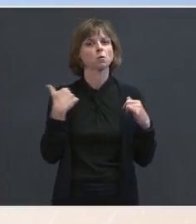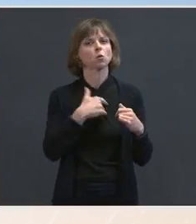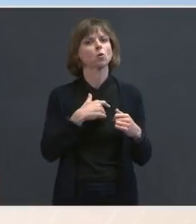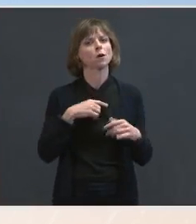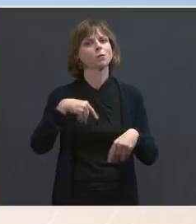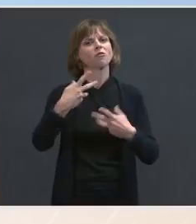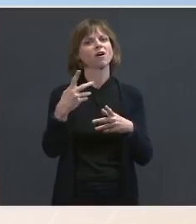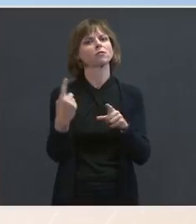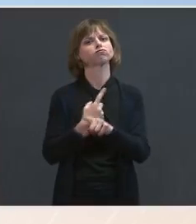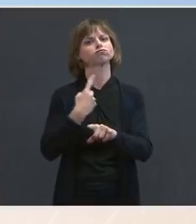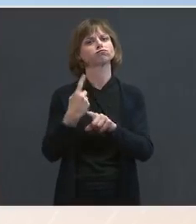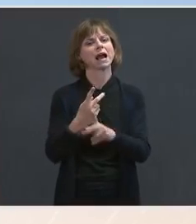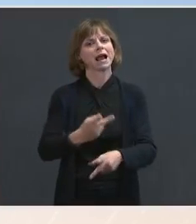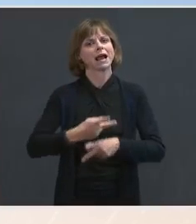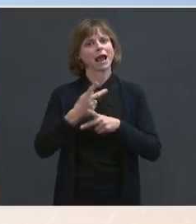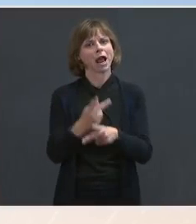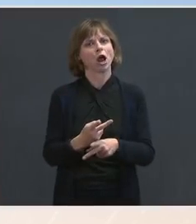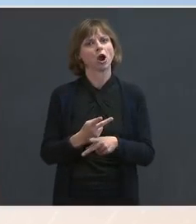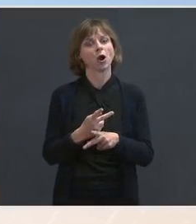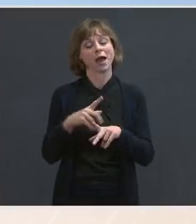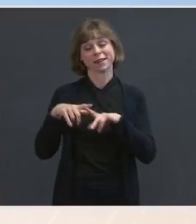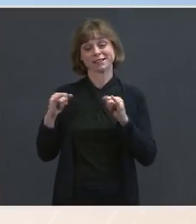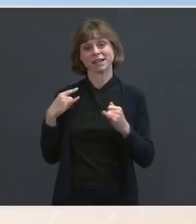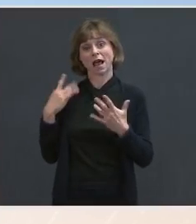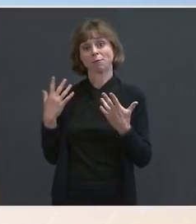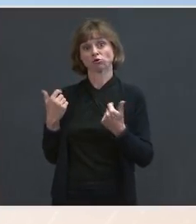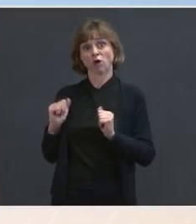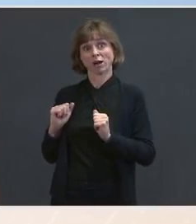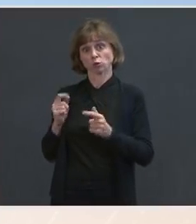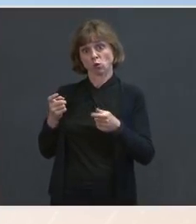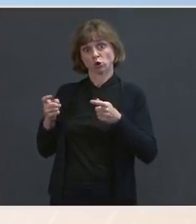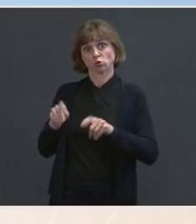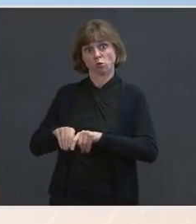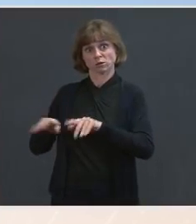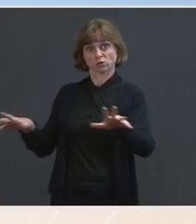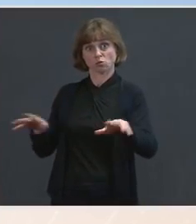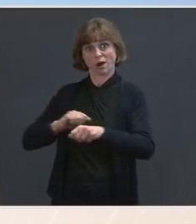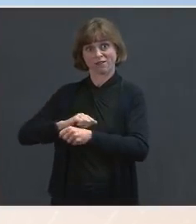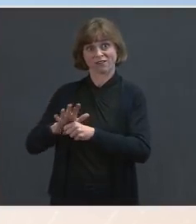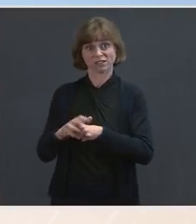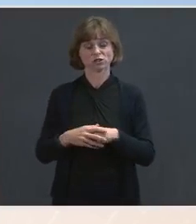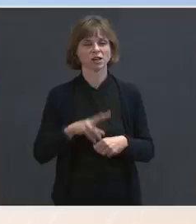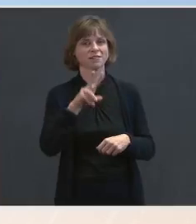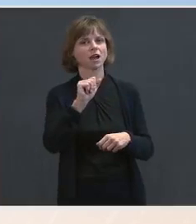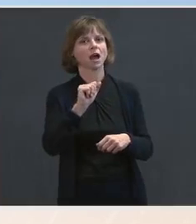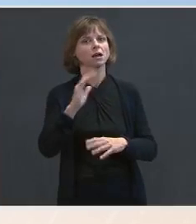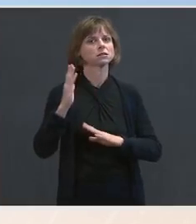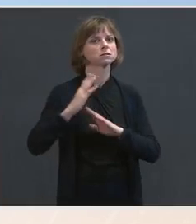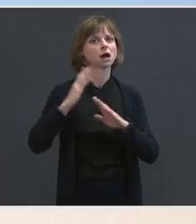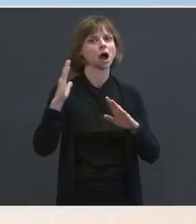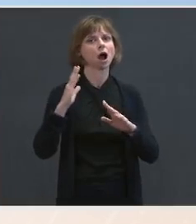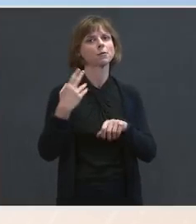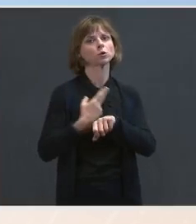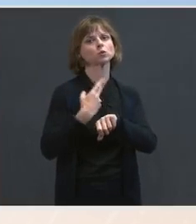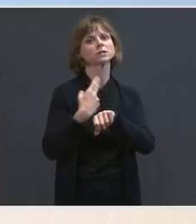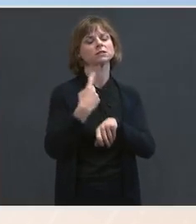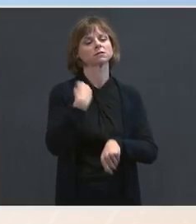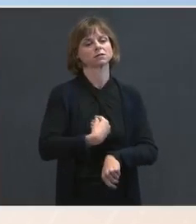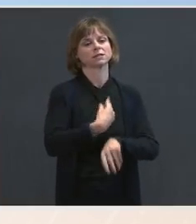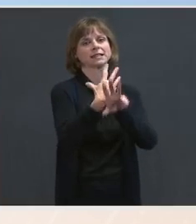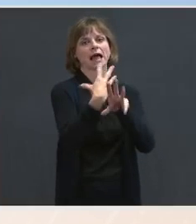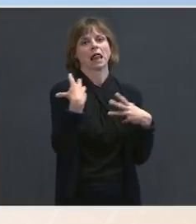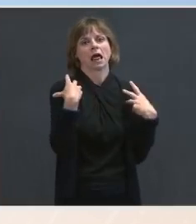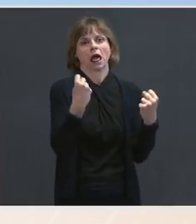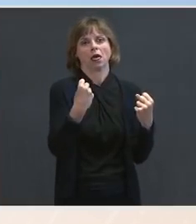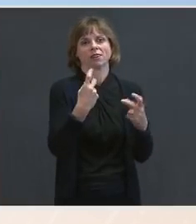while mitigating the spread of infection. VA is leading the country in standardizing the use of telehealth for routine doctor